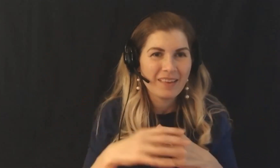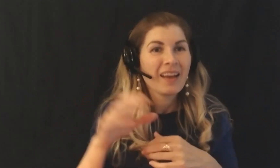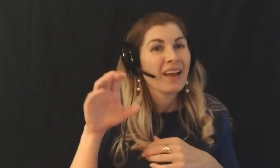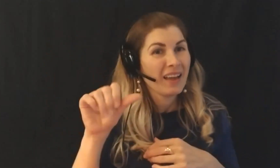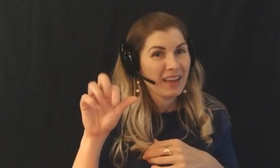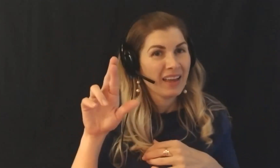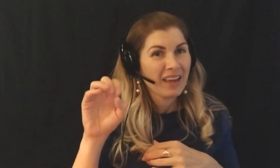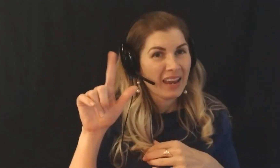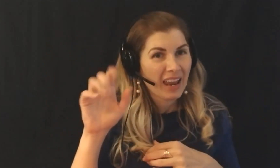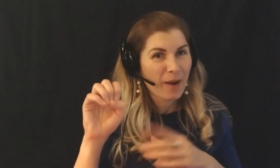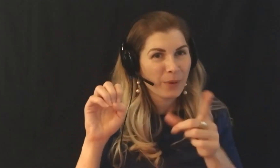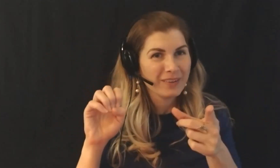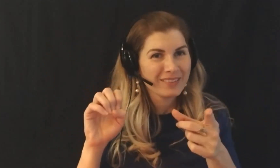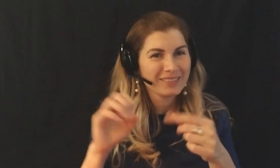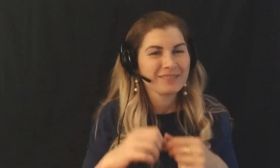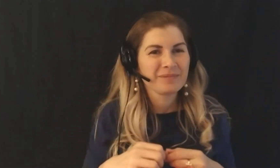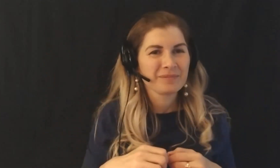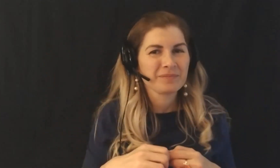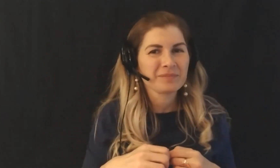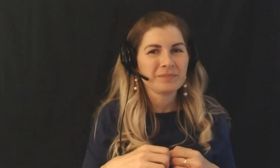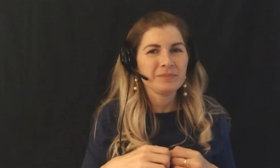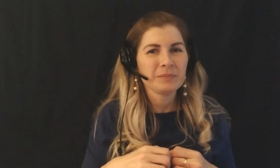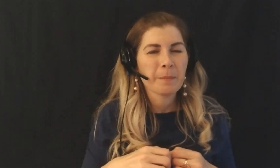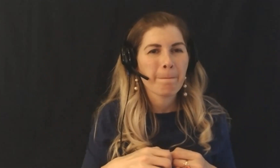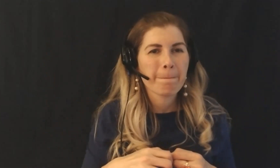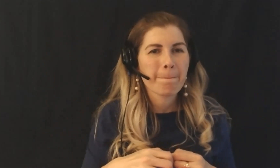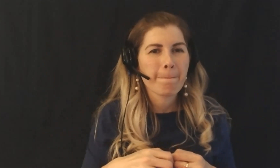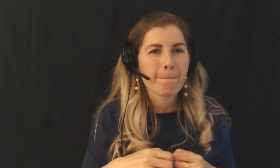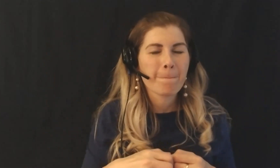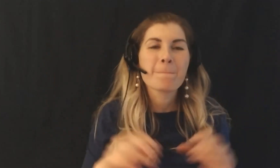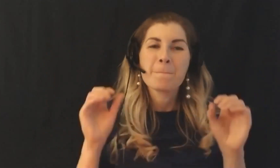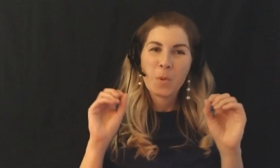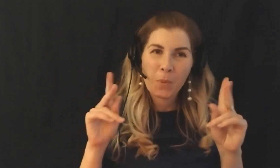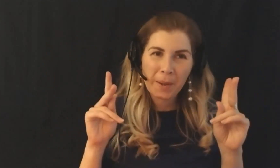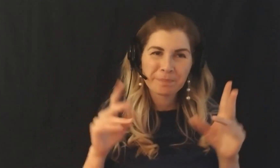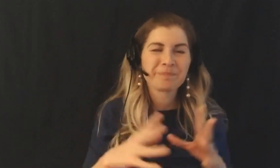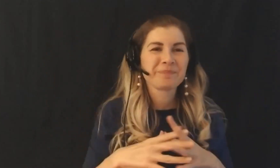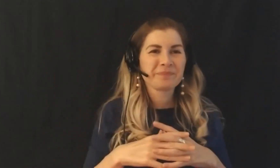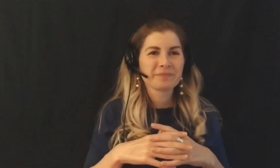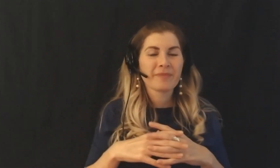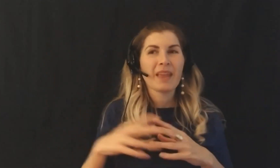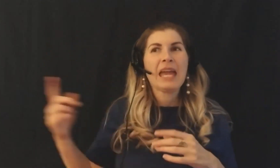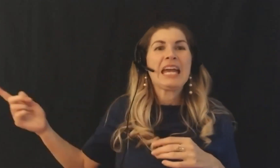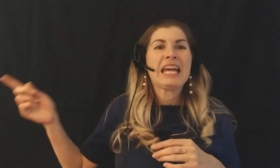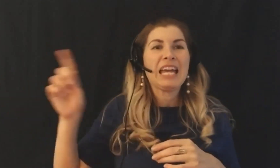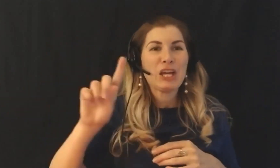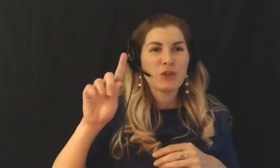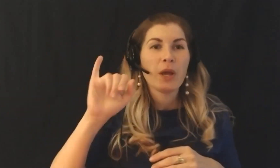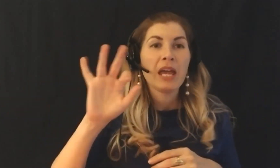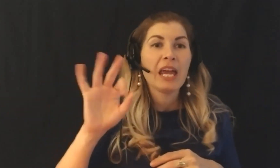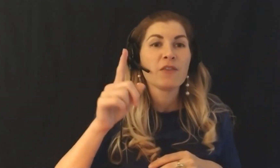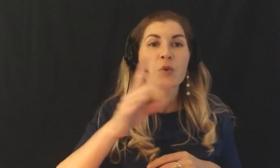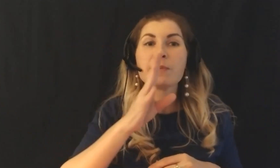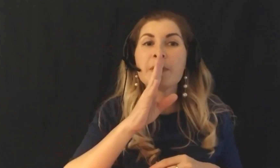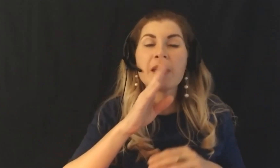Carol. Okay. Enter the room If you speak